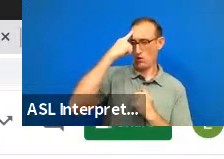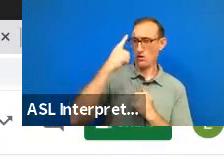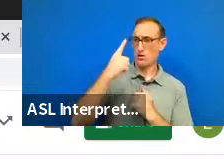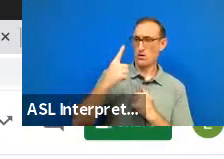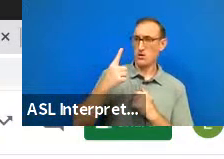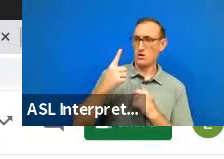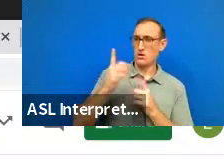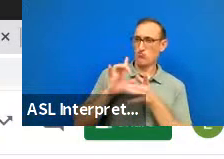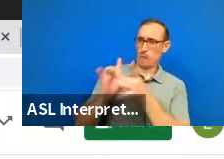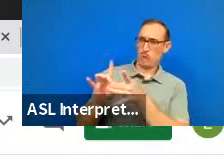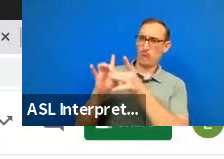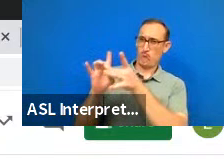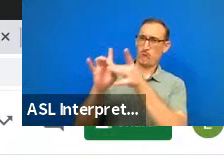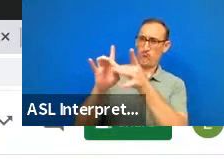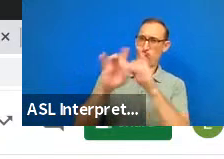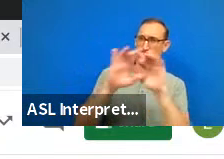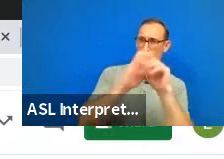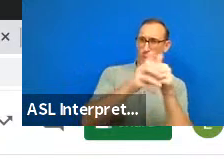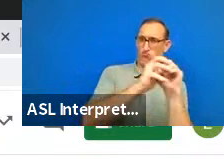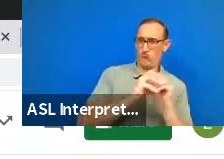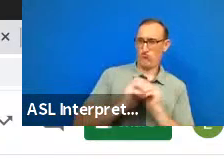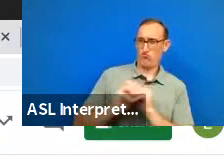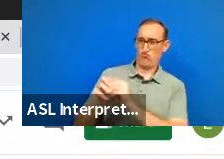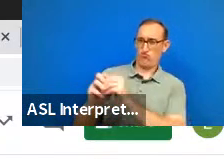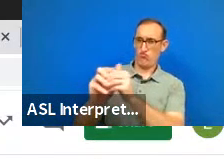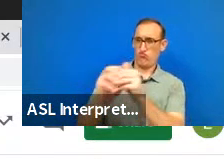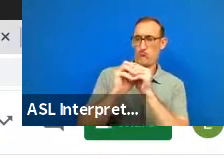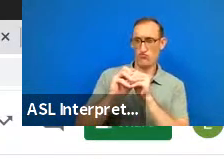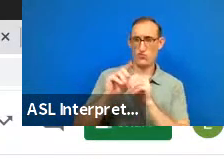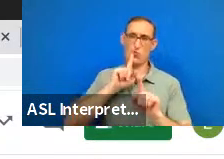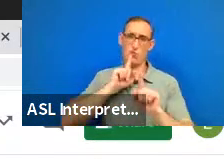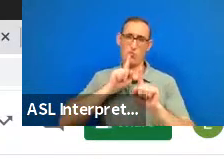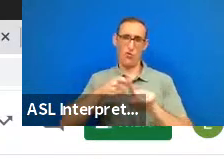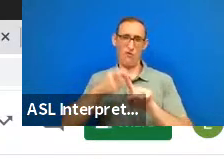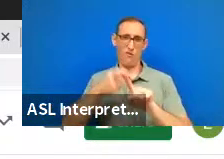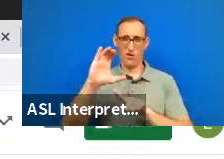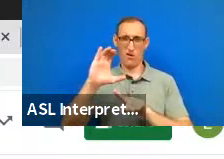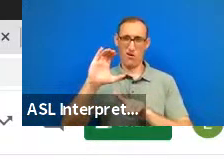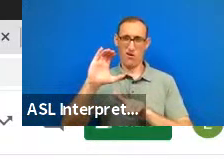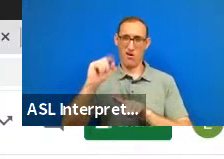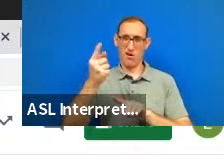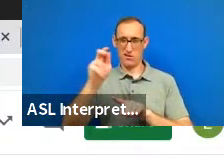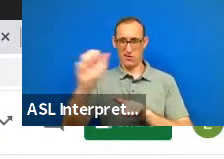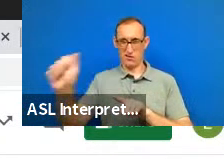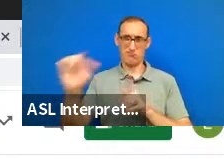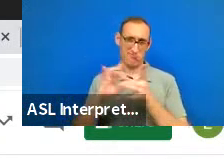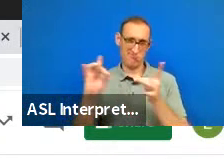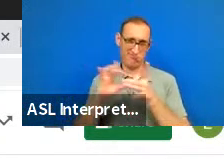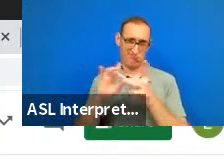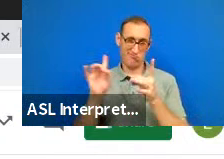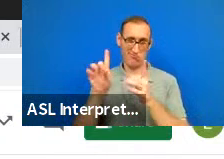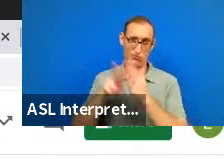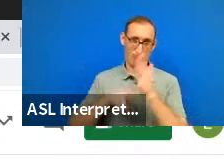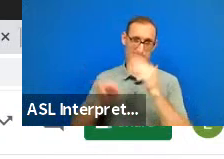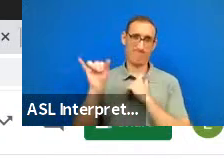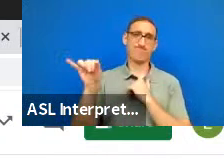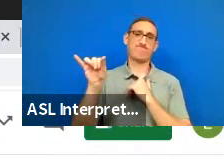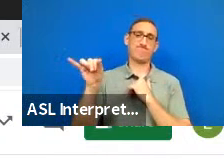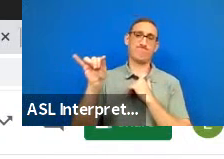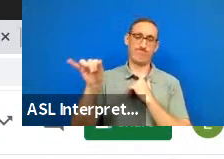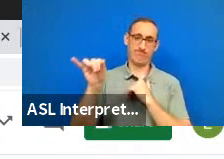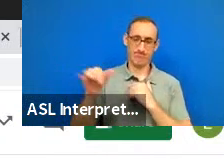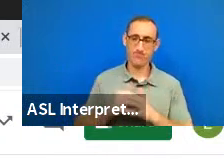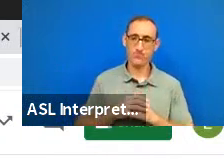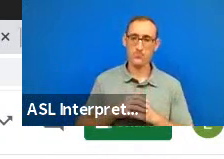special interest groups. That's how the report, that paragraph of the report reads, and so we're talking